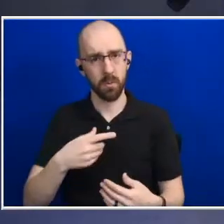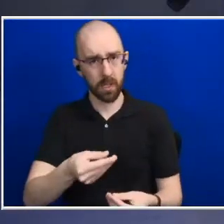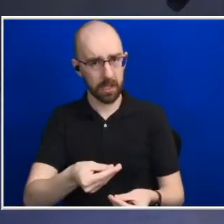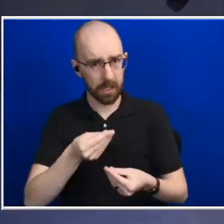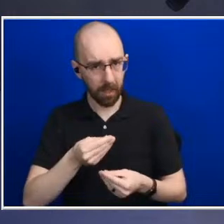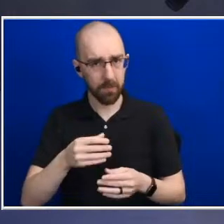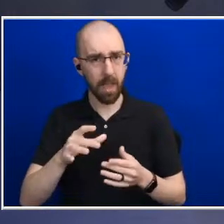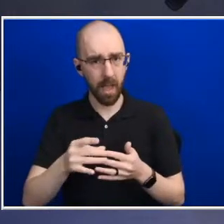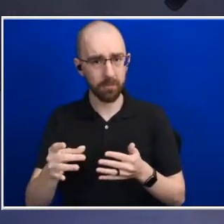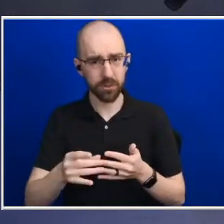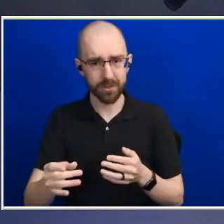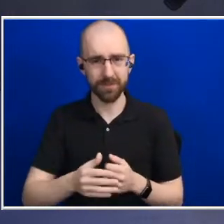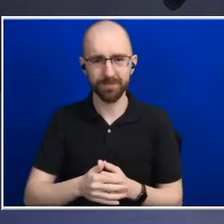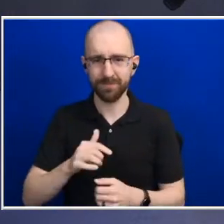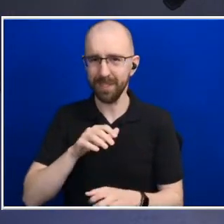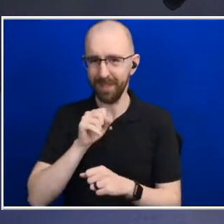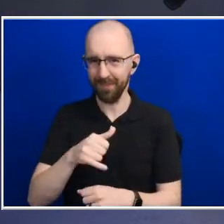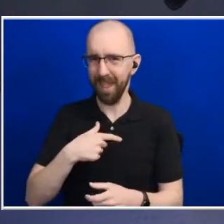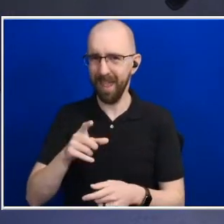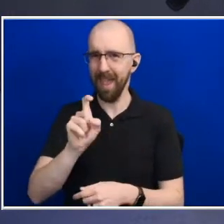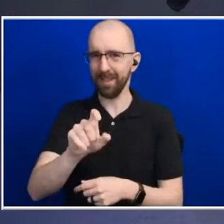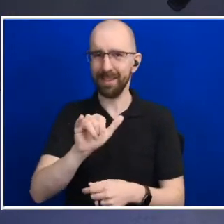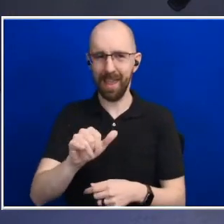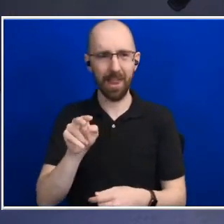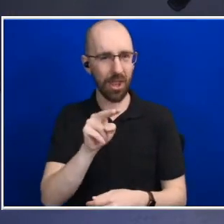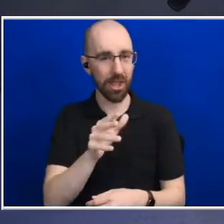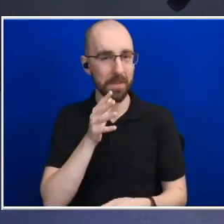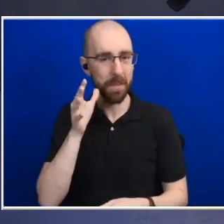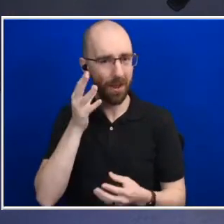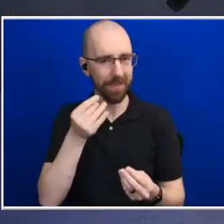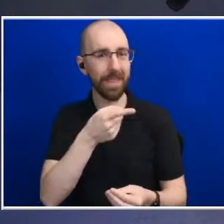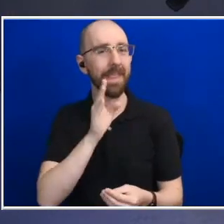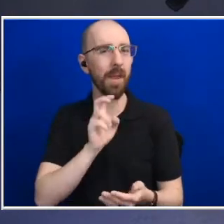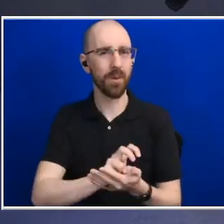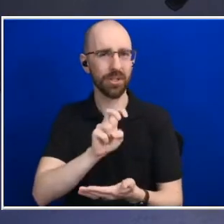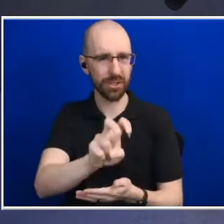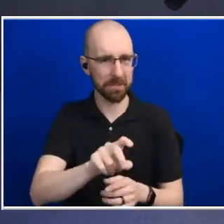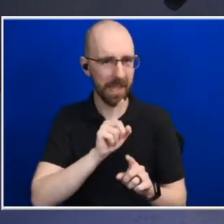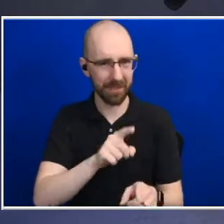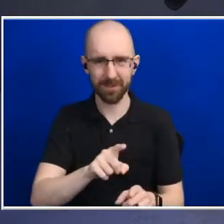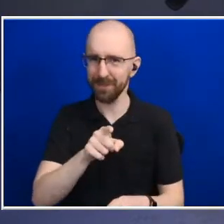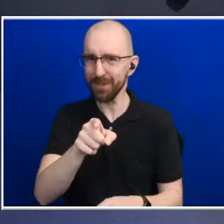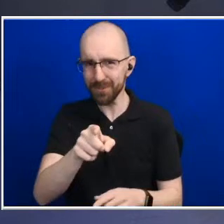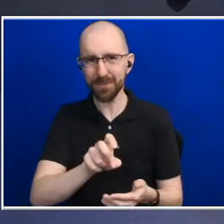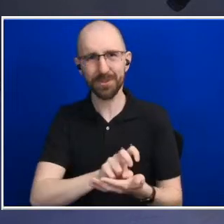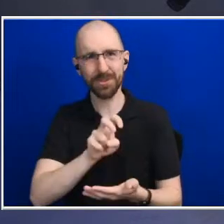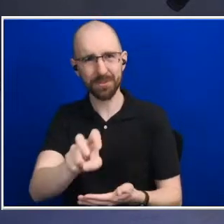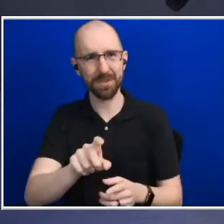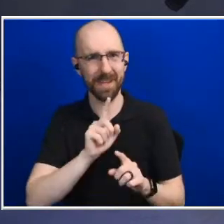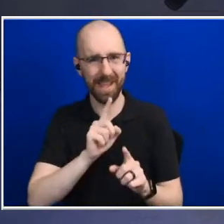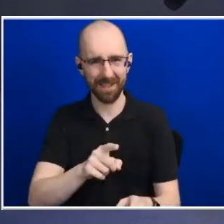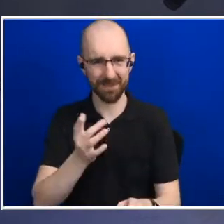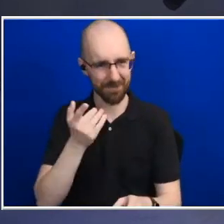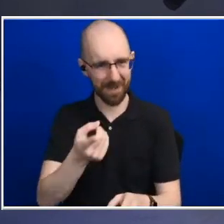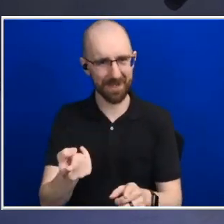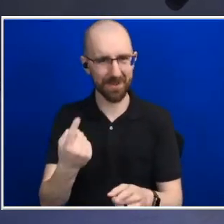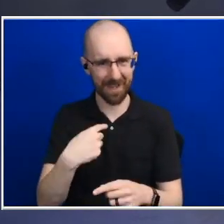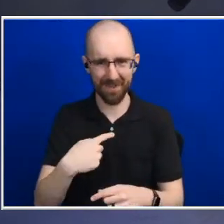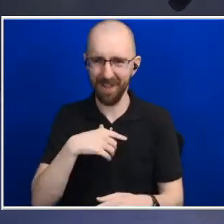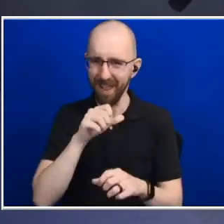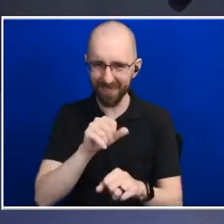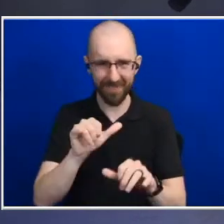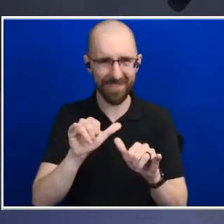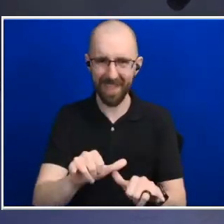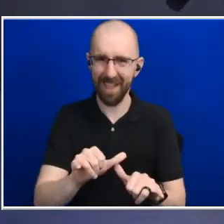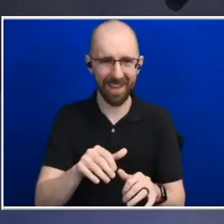is that I asked that question and I looked at your parents thinking they were going to jump in and answer that, and you jumped in and answered that question as to why you came here. Sorry, I love that. I love that.